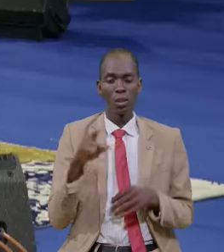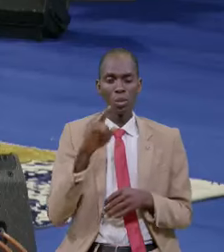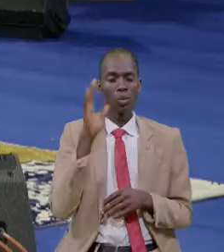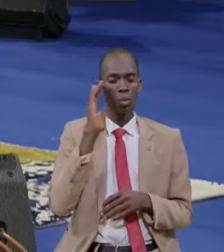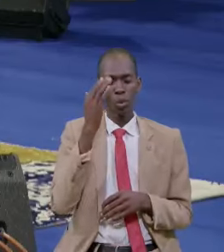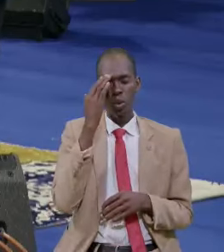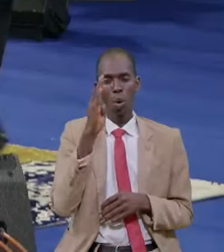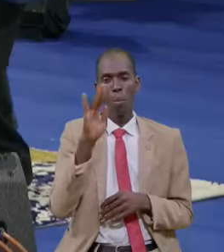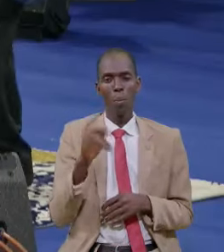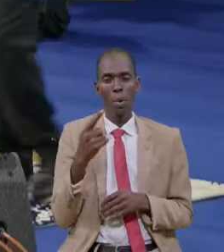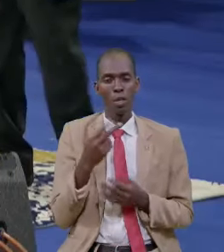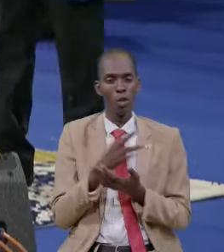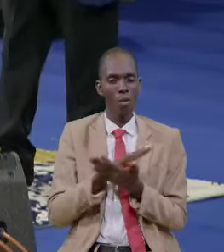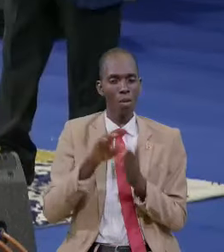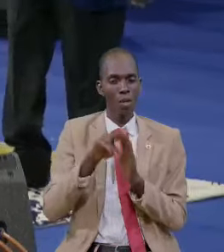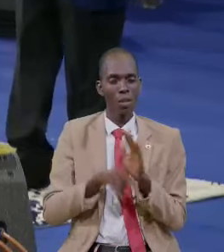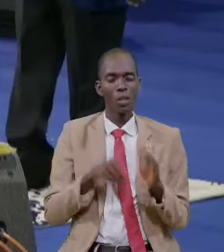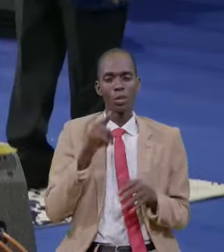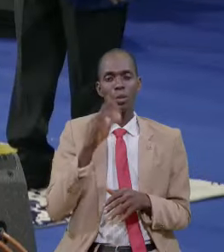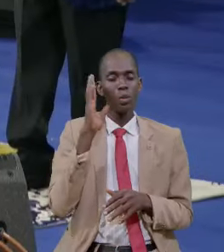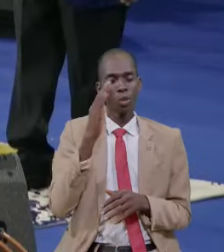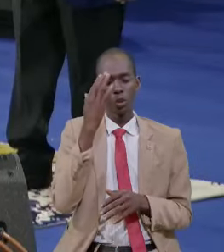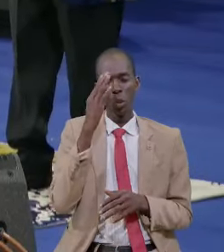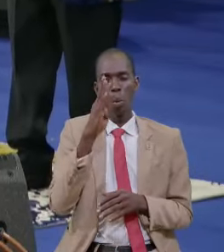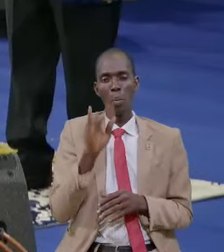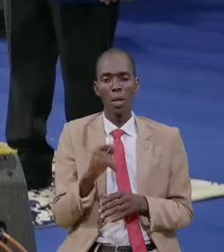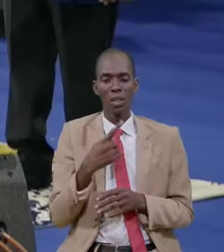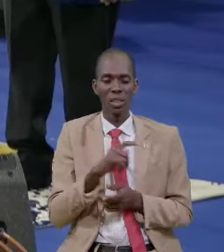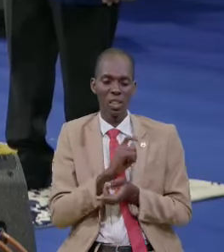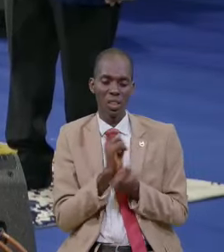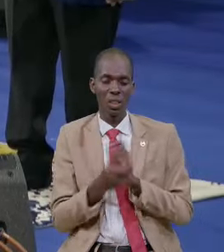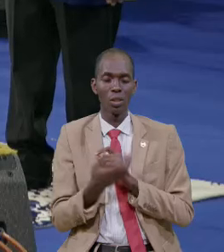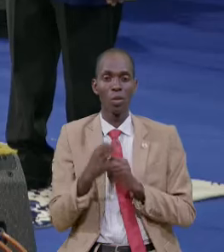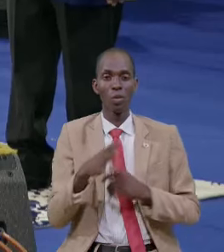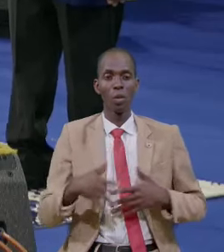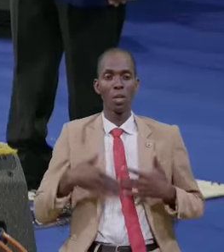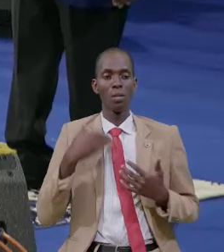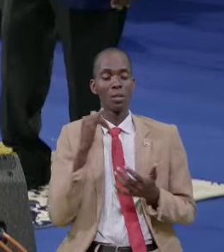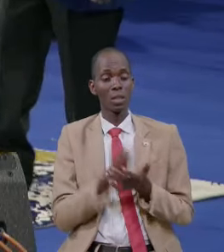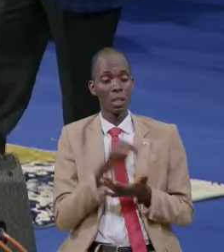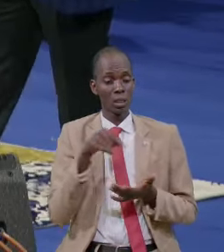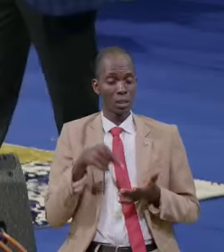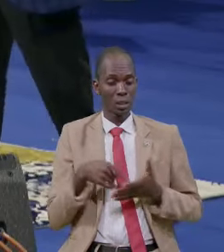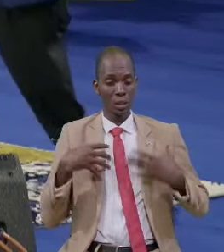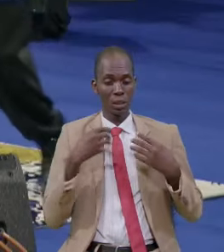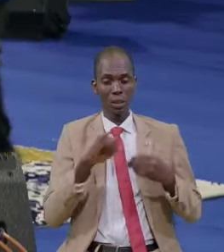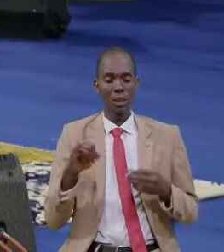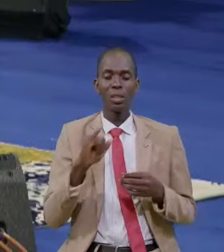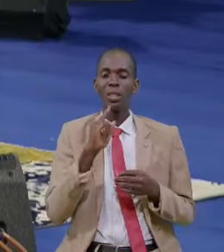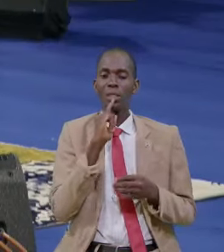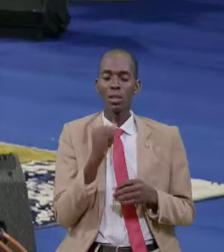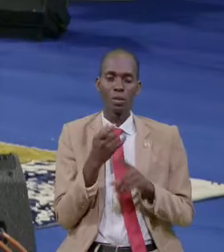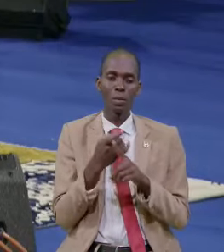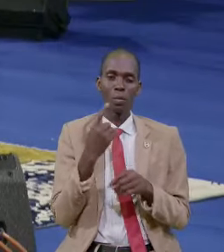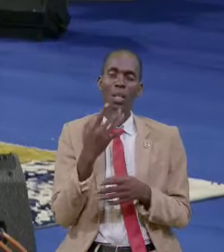the change and transformation of your life, this is the hand of Christ. That hand will